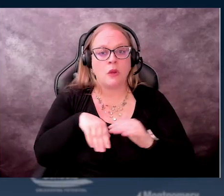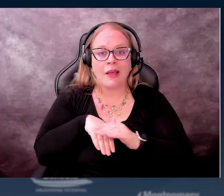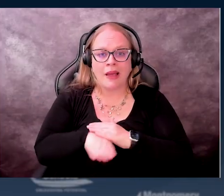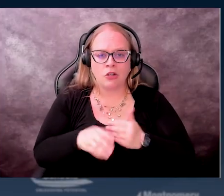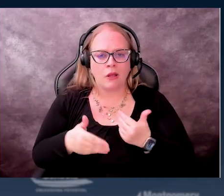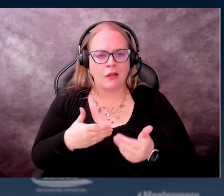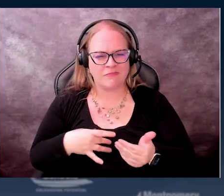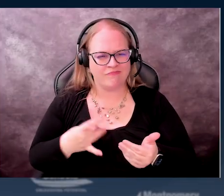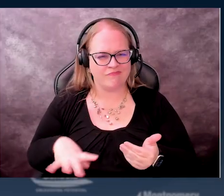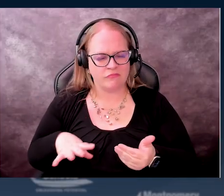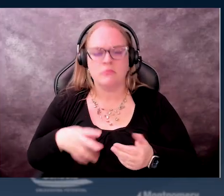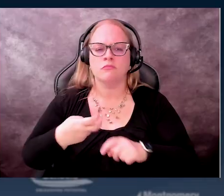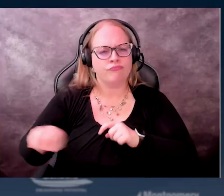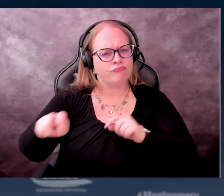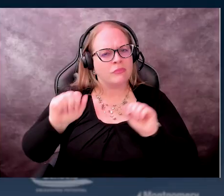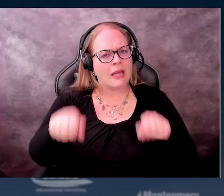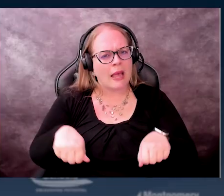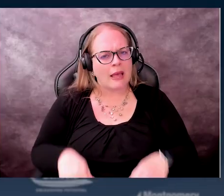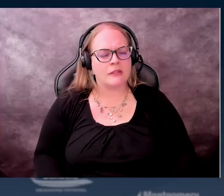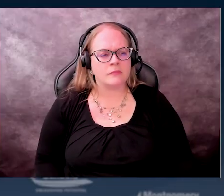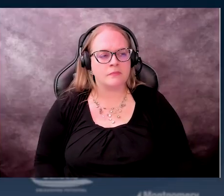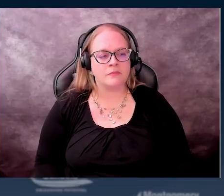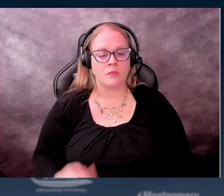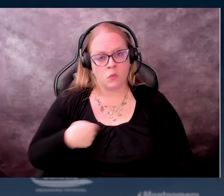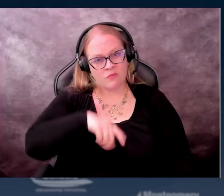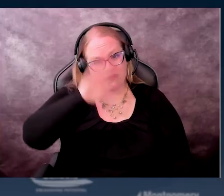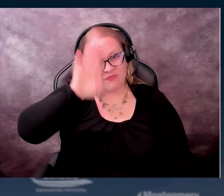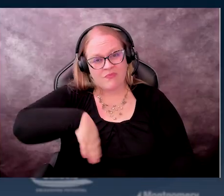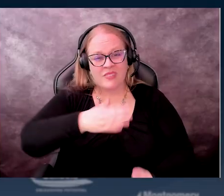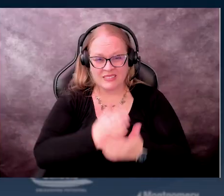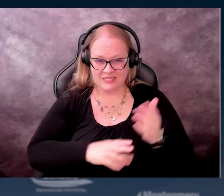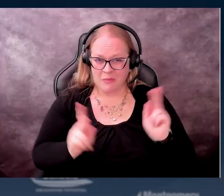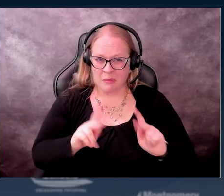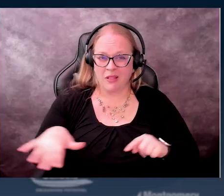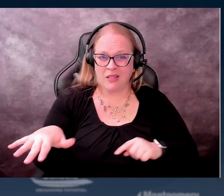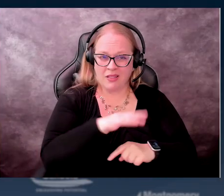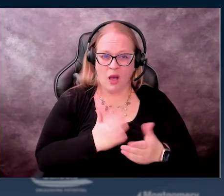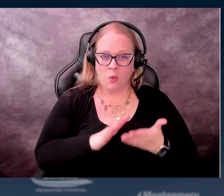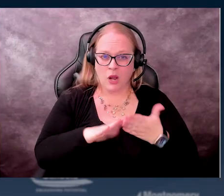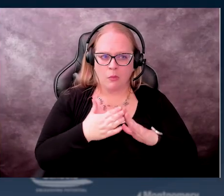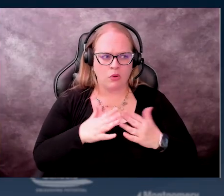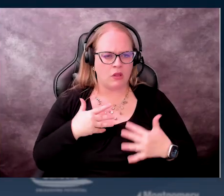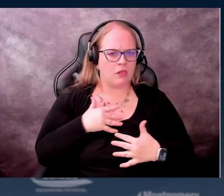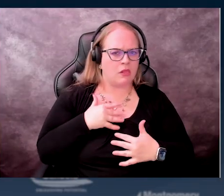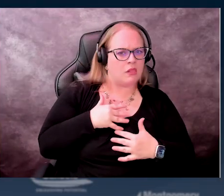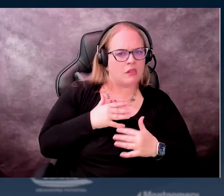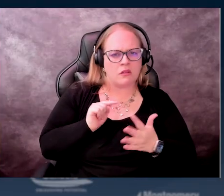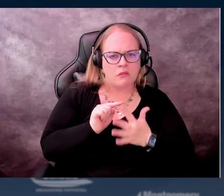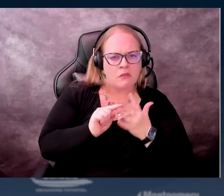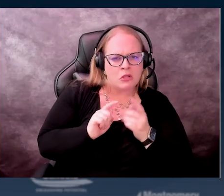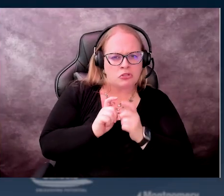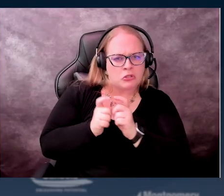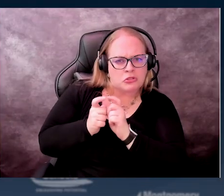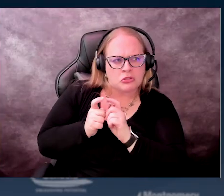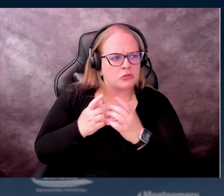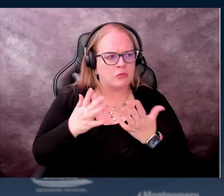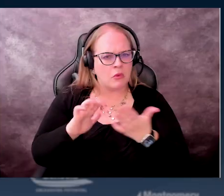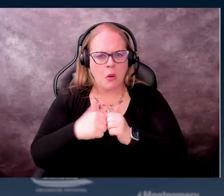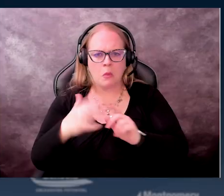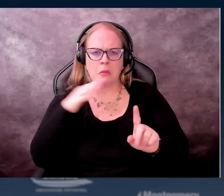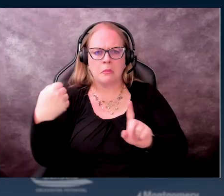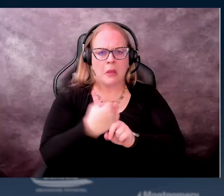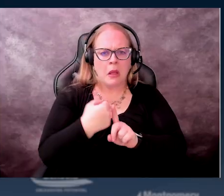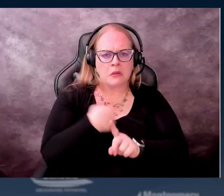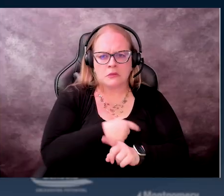high school. We know that some in our community may feel trepidation about what these changes mean for our schools and